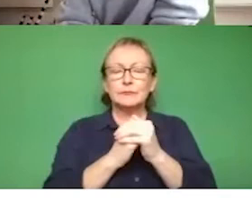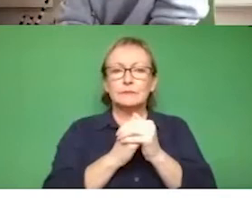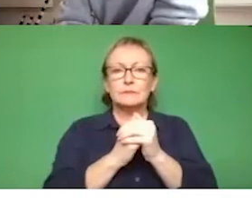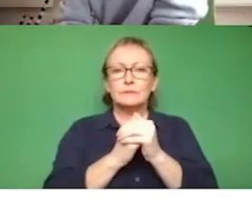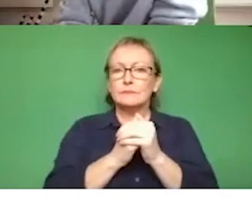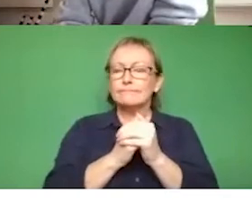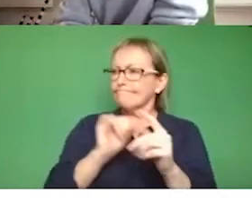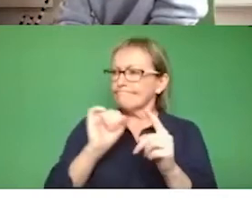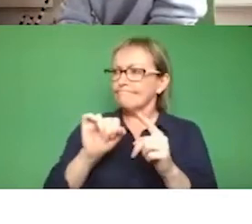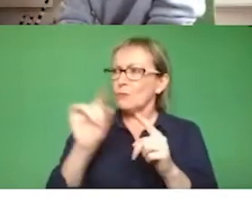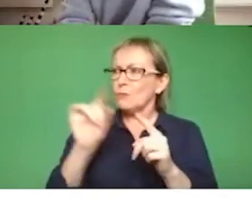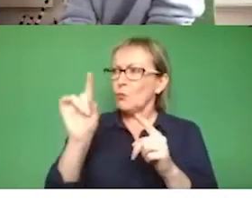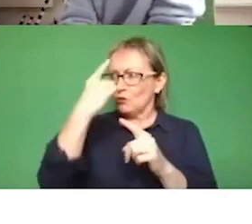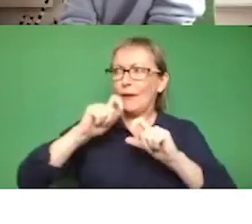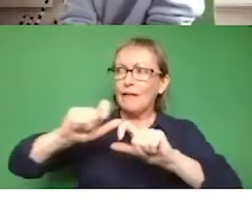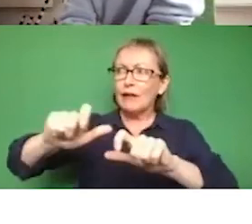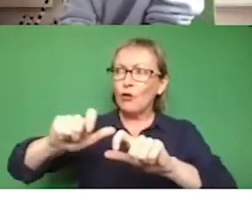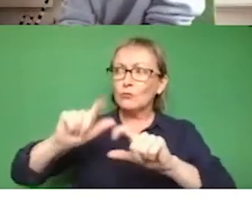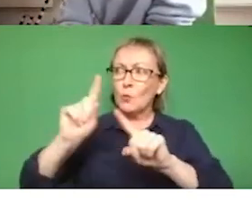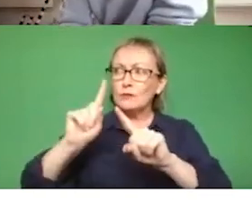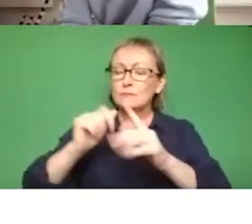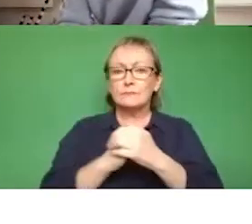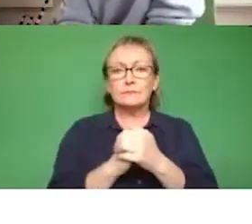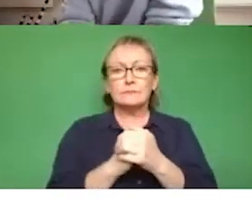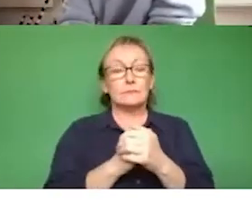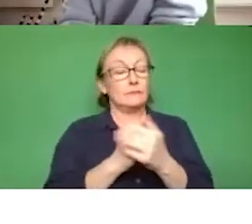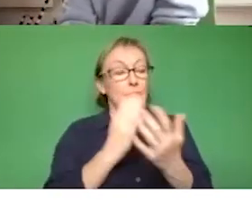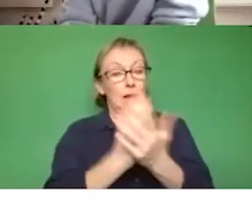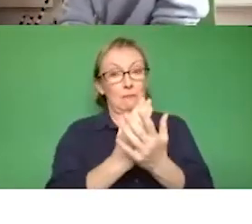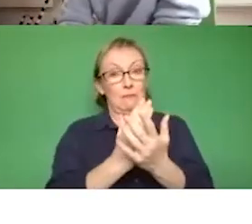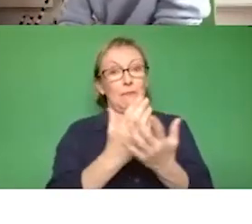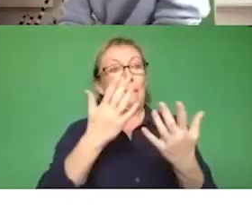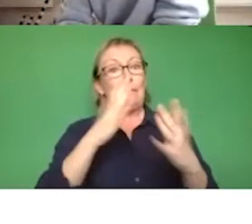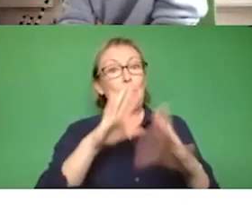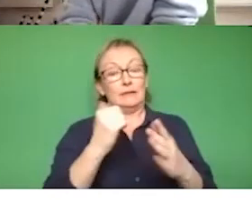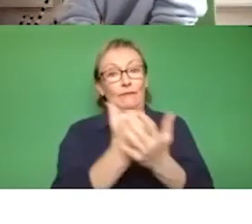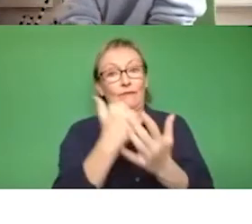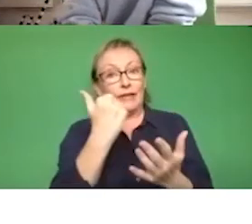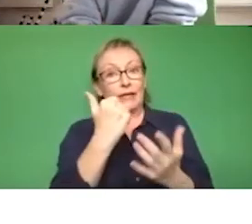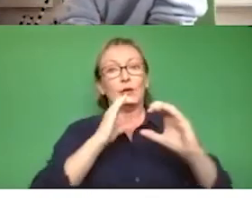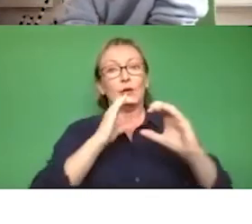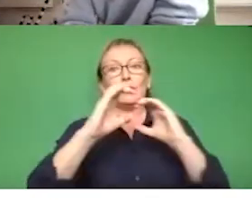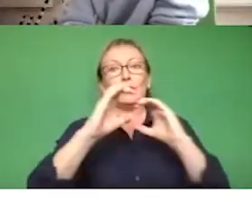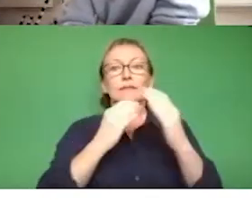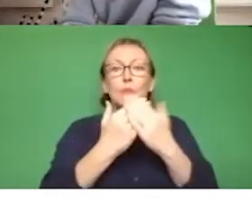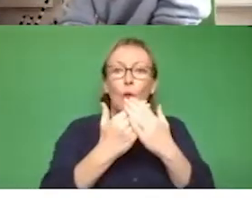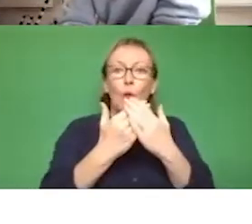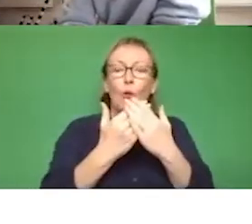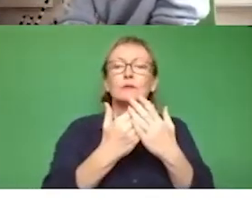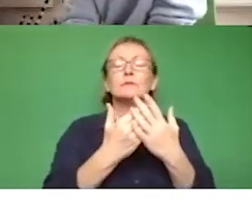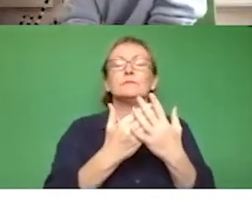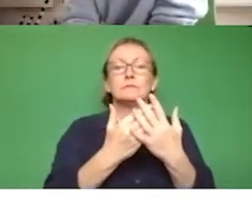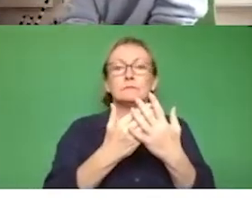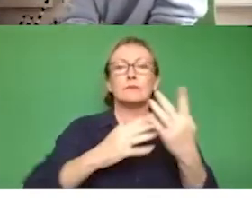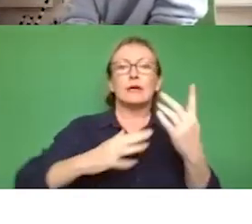What do you think will stick? I think that's definitely been really great, communicating more on social